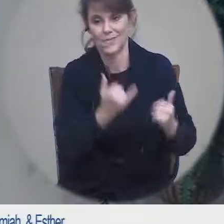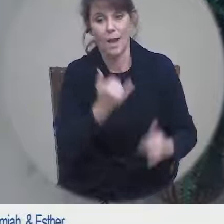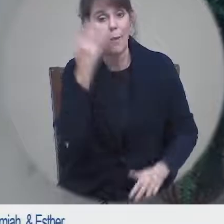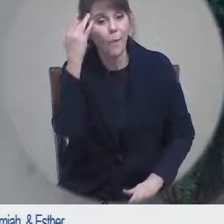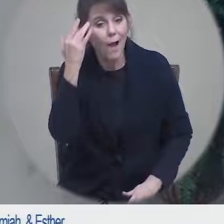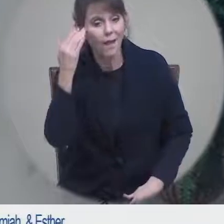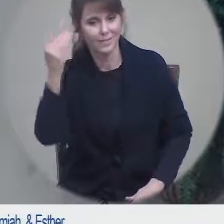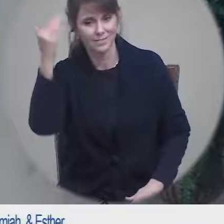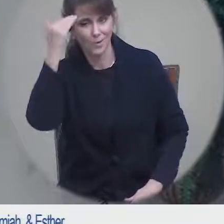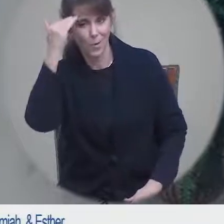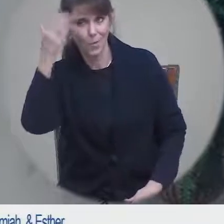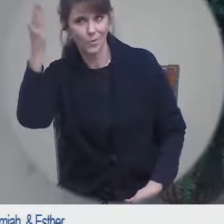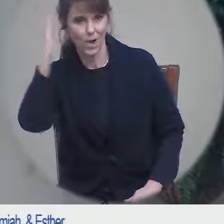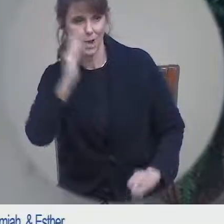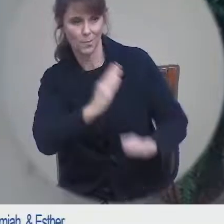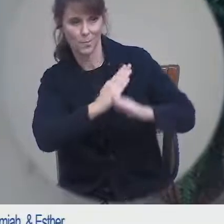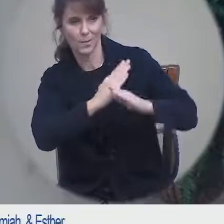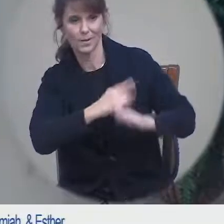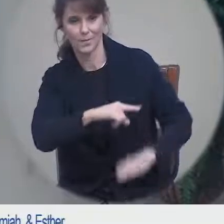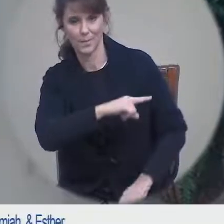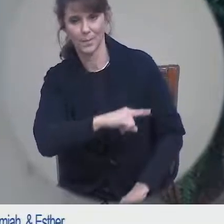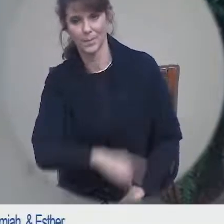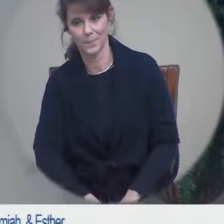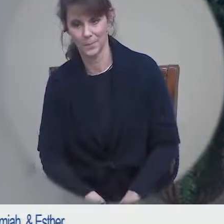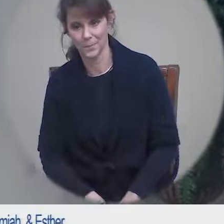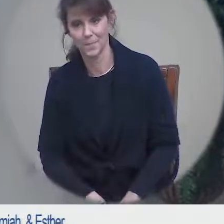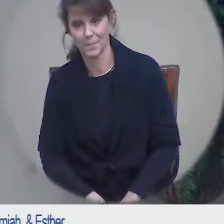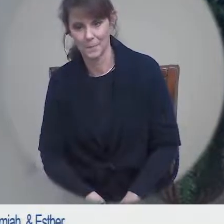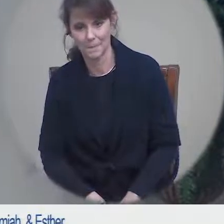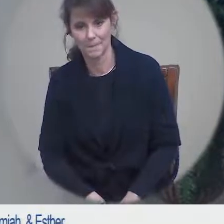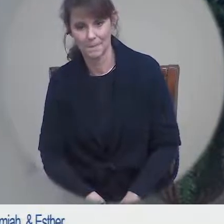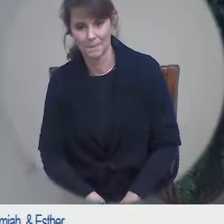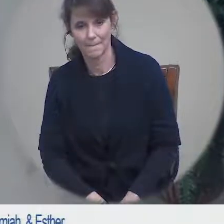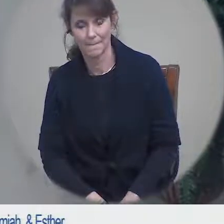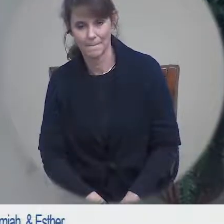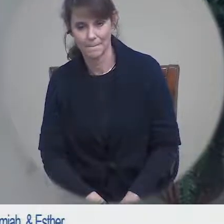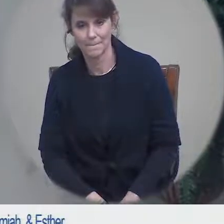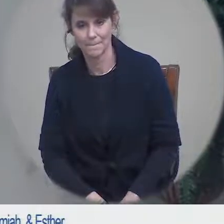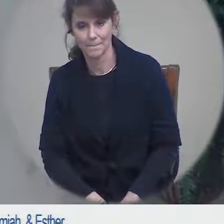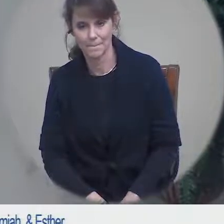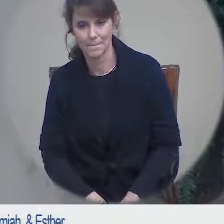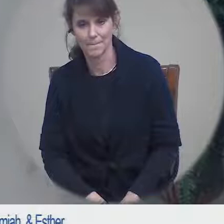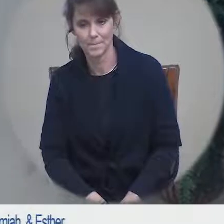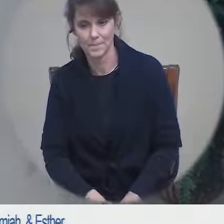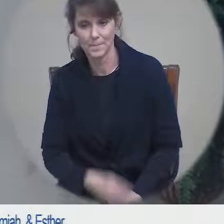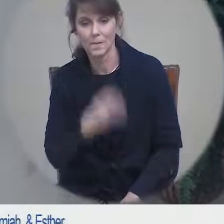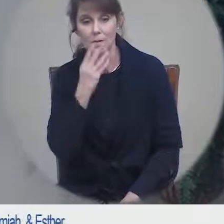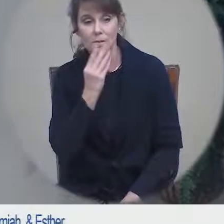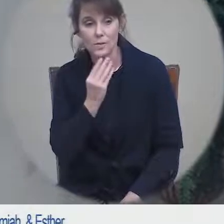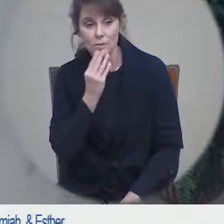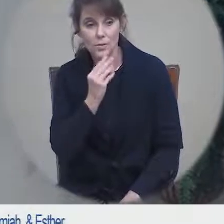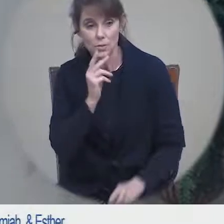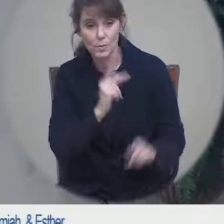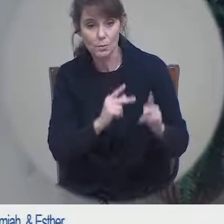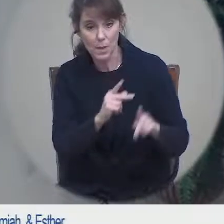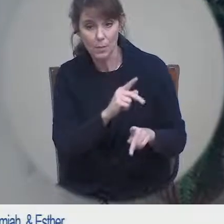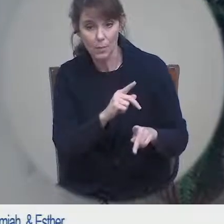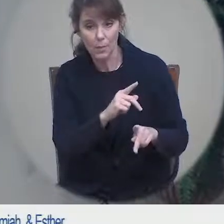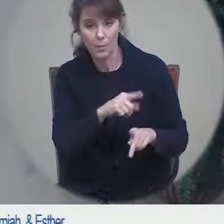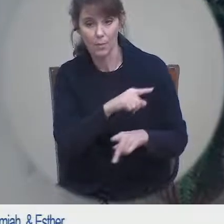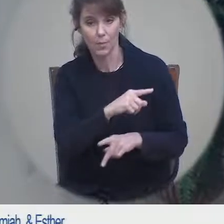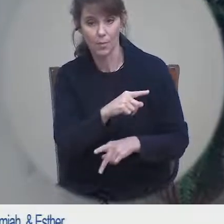this change of fortune, this change of position. For the Jews, it was beginning with